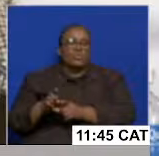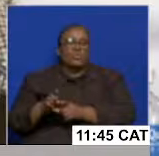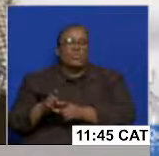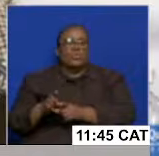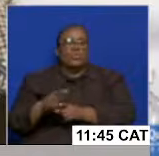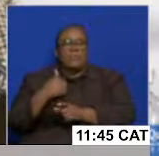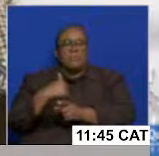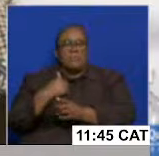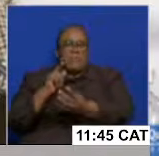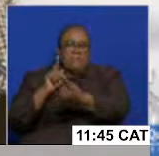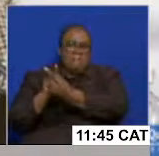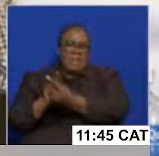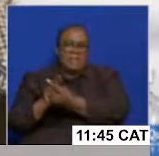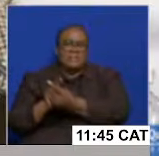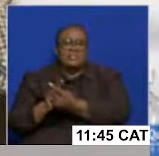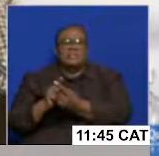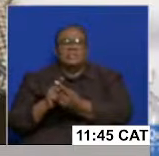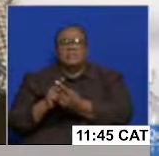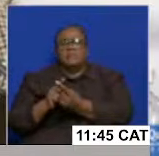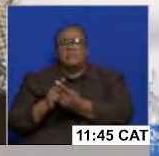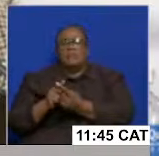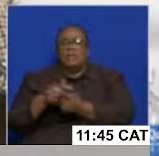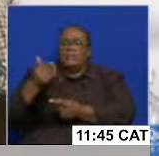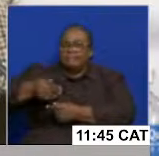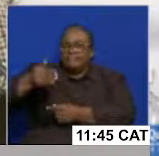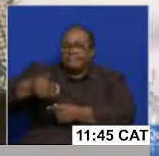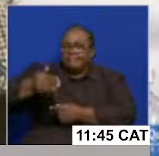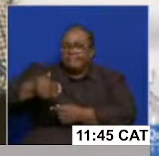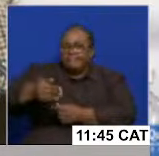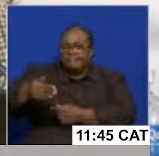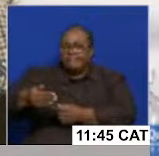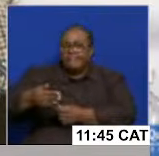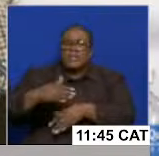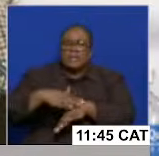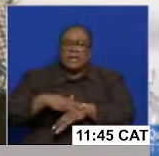several occasions outside of the workplace. All right.